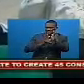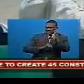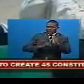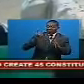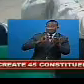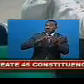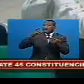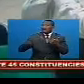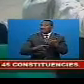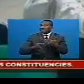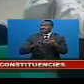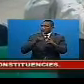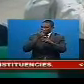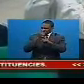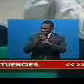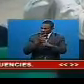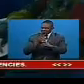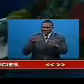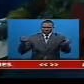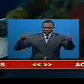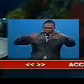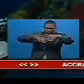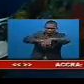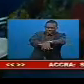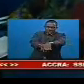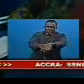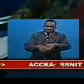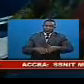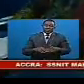Development Program is properly mainstreamed into their medium-term development plans.